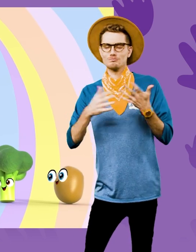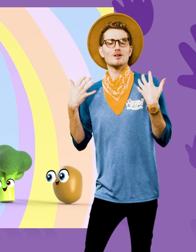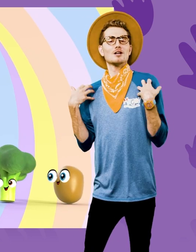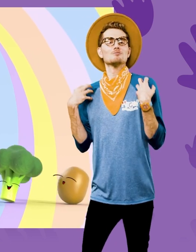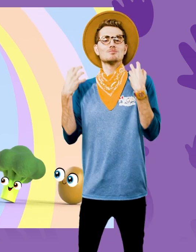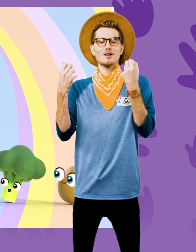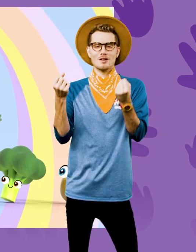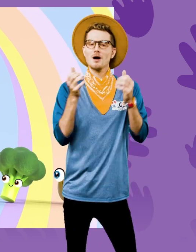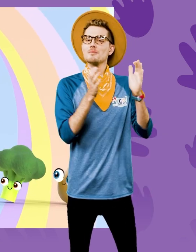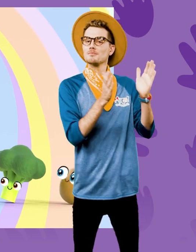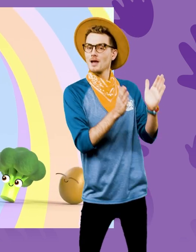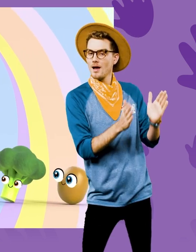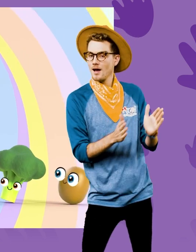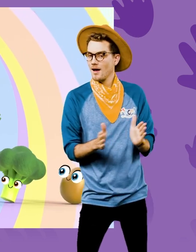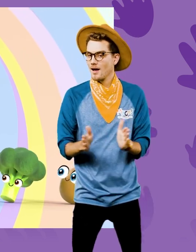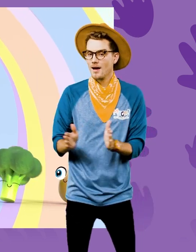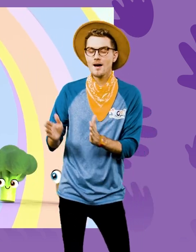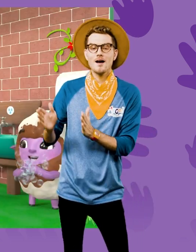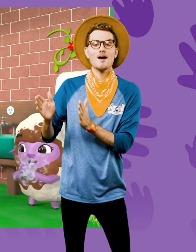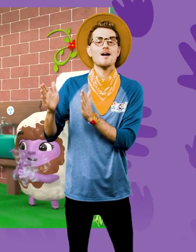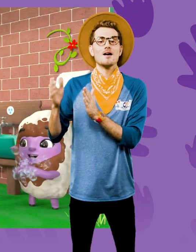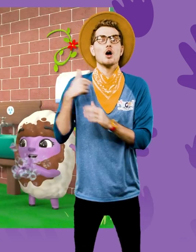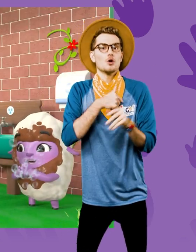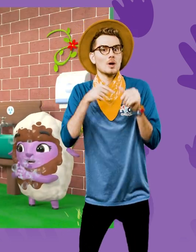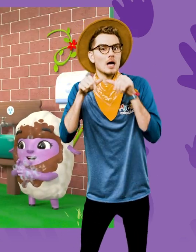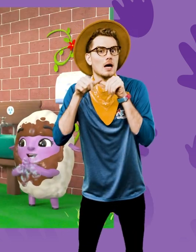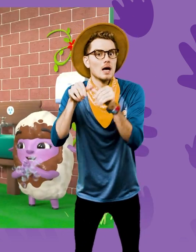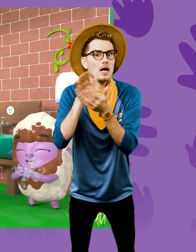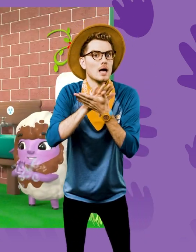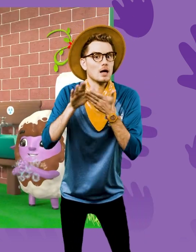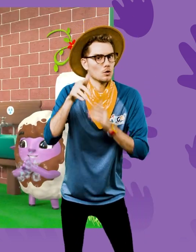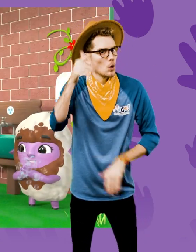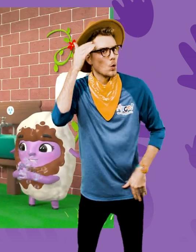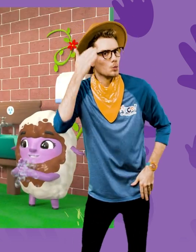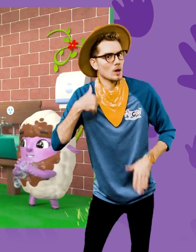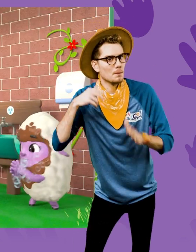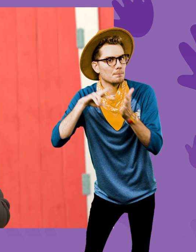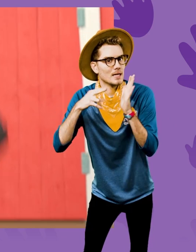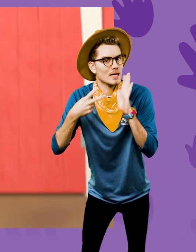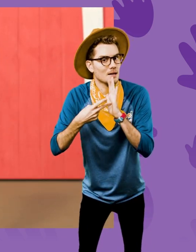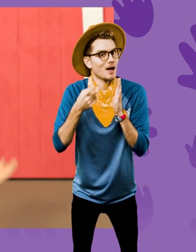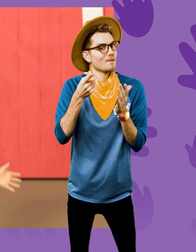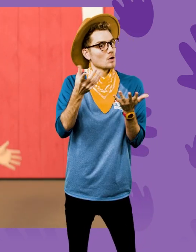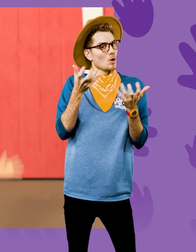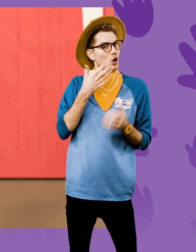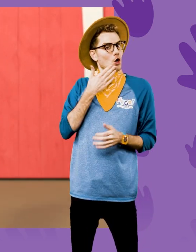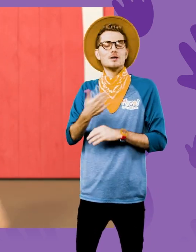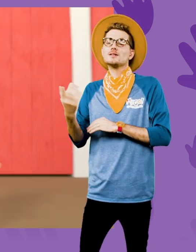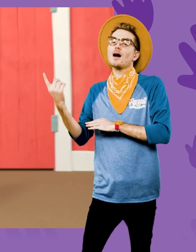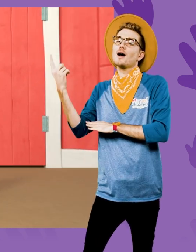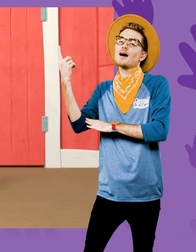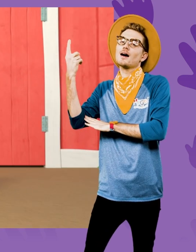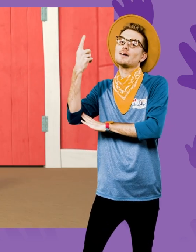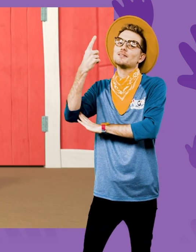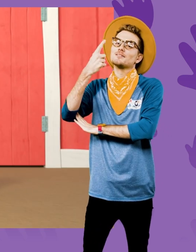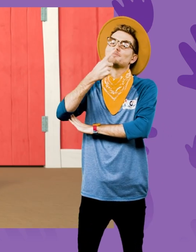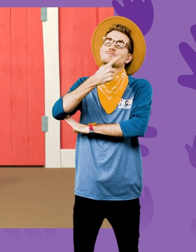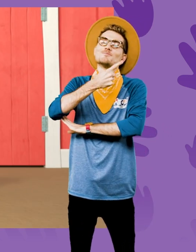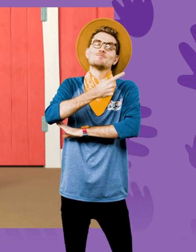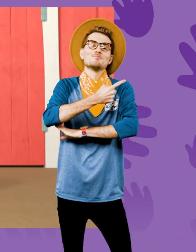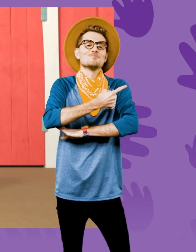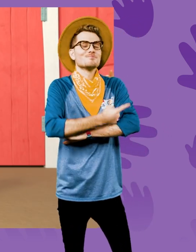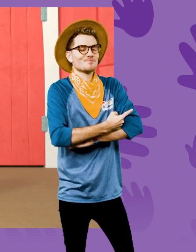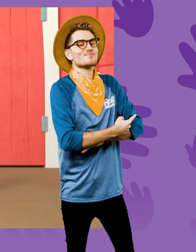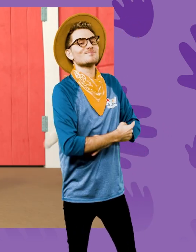of such a healthy plan. We gotta stay clean, you know what I mean? If you want a good day,